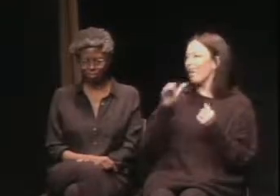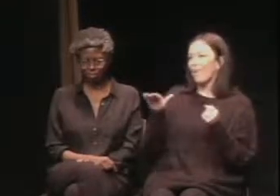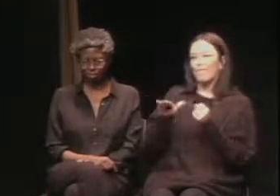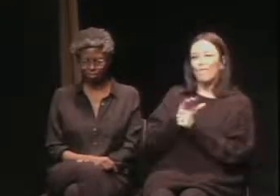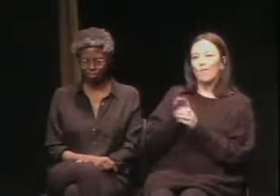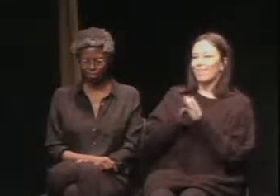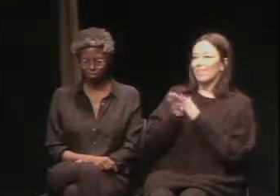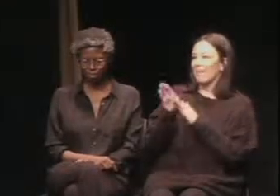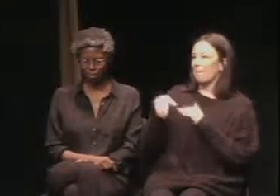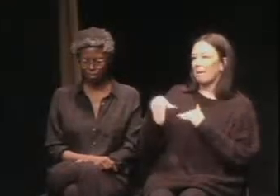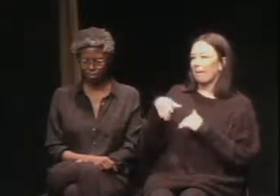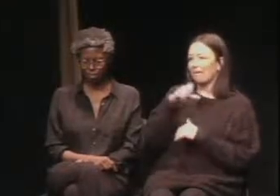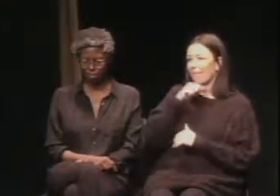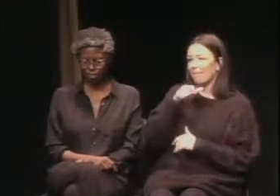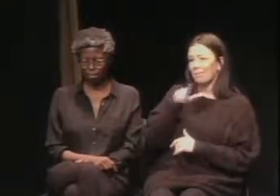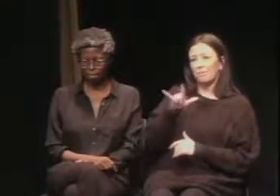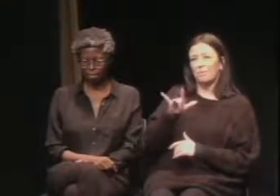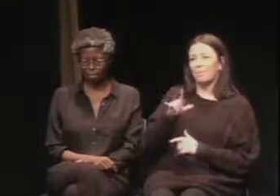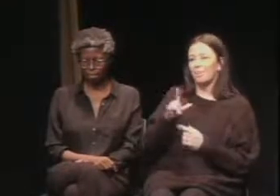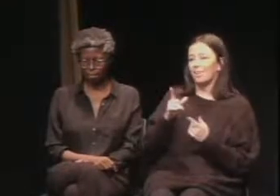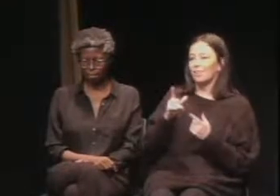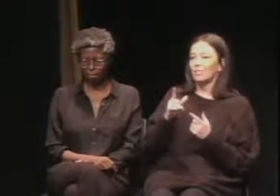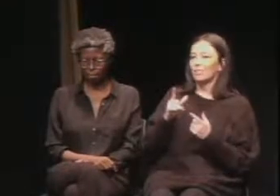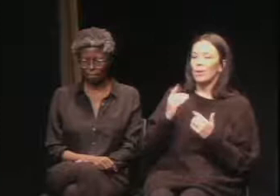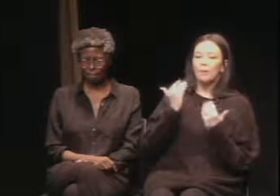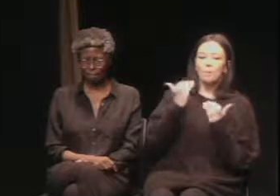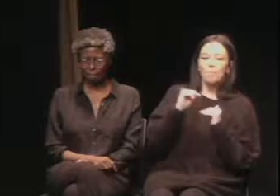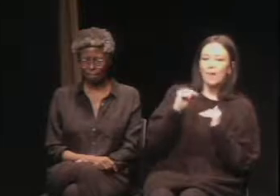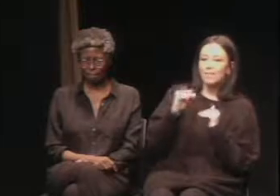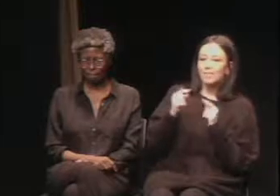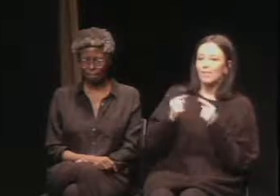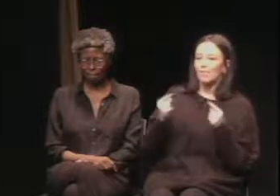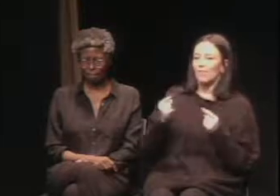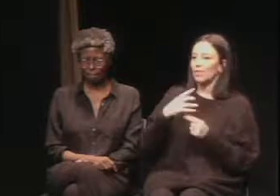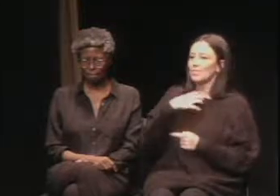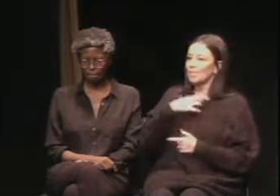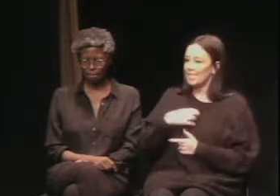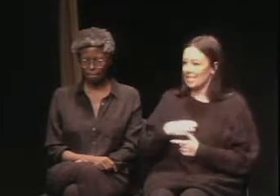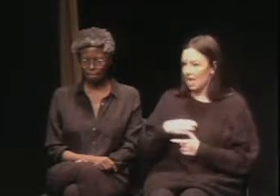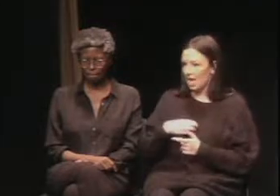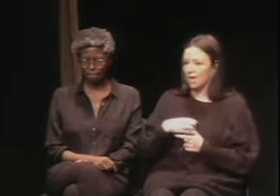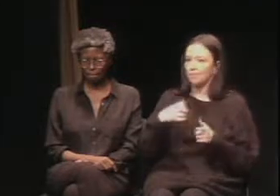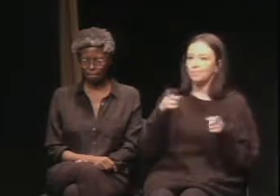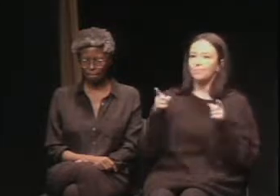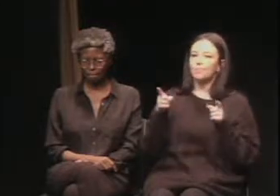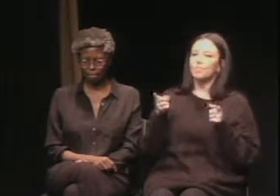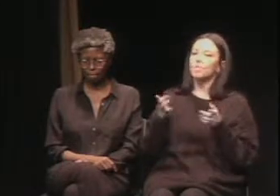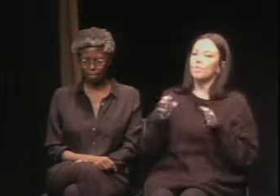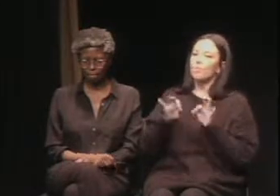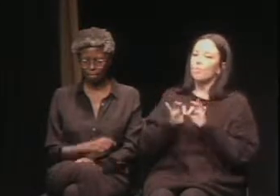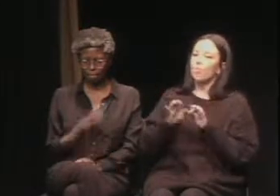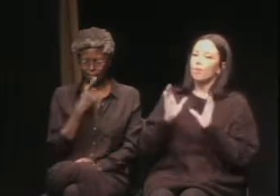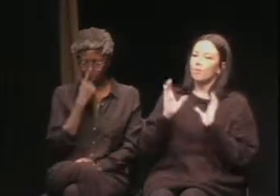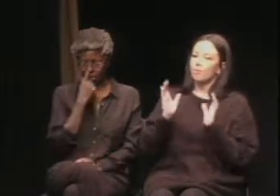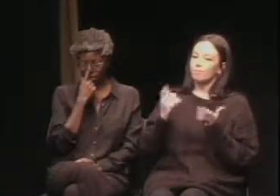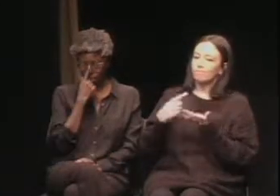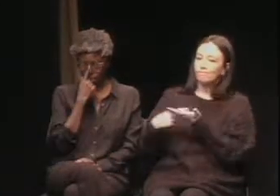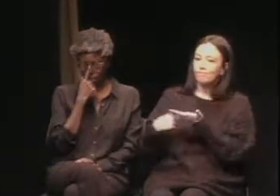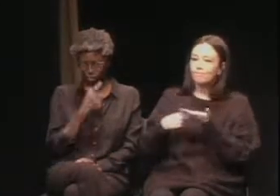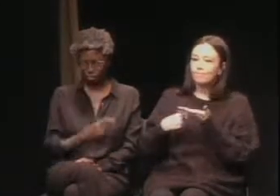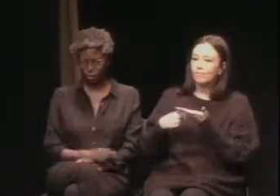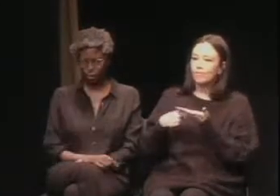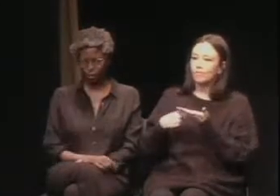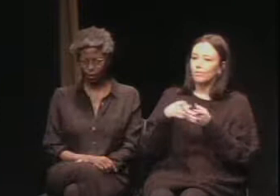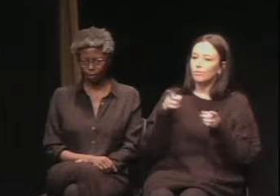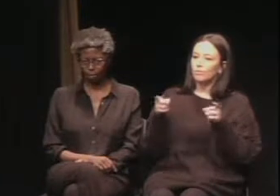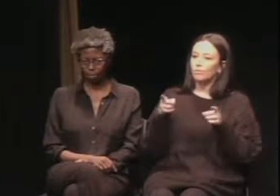point about it, though, is that capacity versus desire is a really important conversation that we have to have, mm-hmm. and it's an